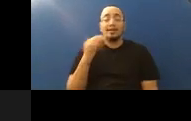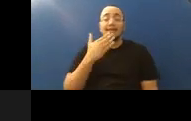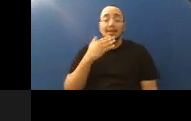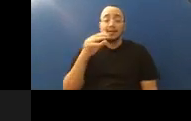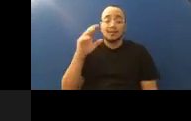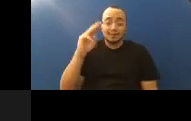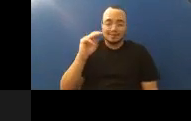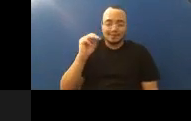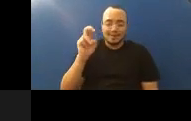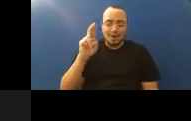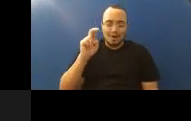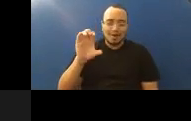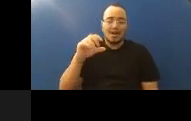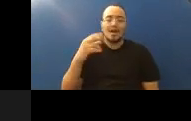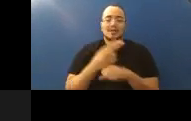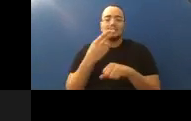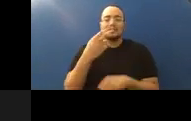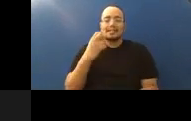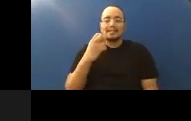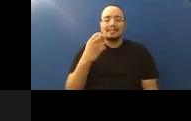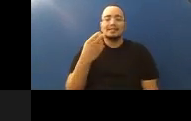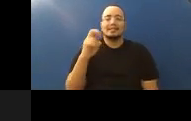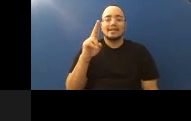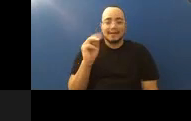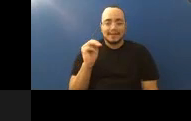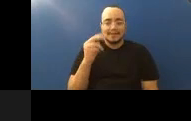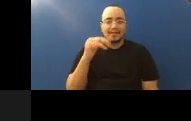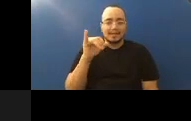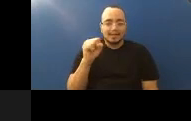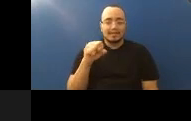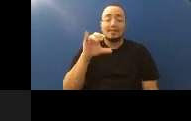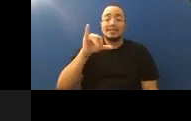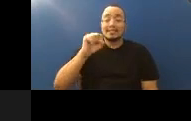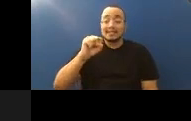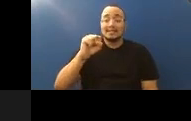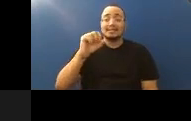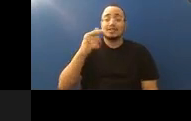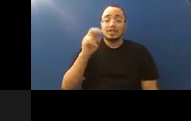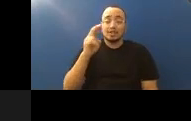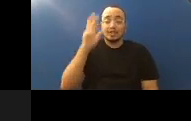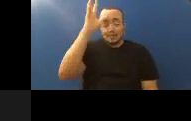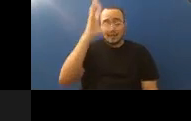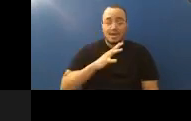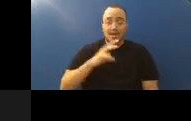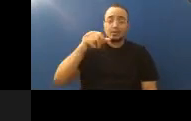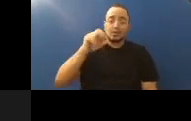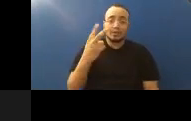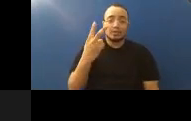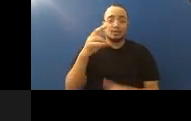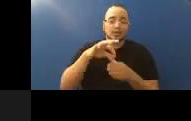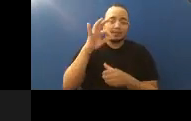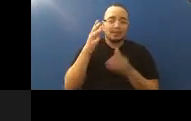Johnny. He, him, his are my pronouns. I'm a cisgender male, queer, two-spirit person.